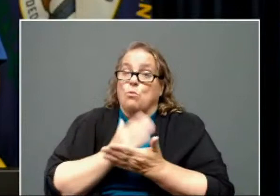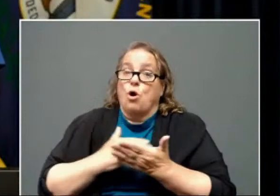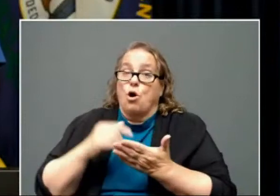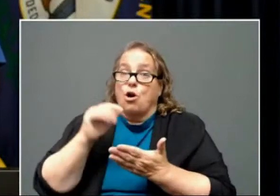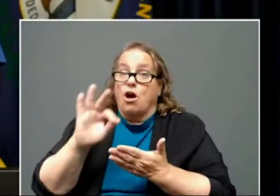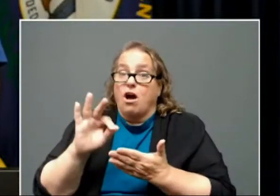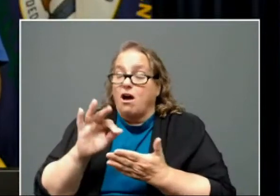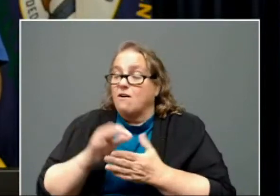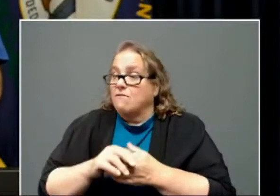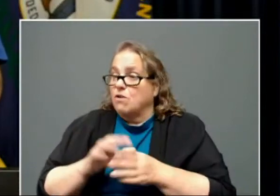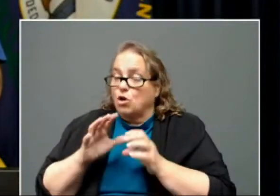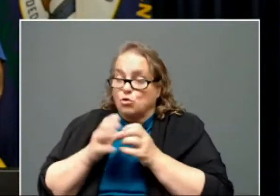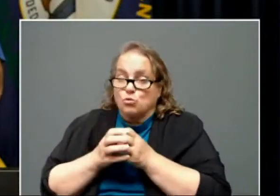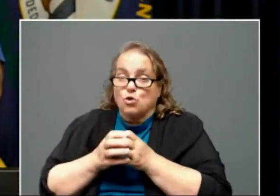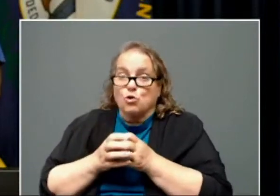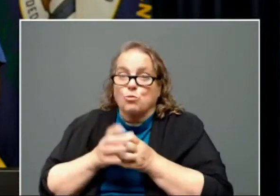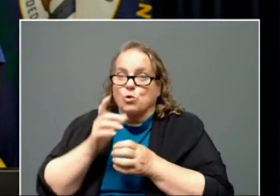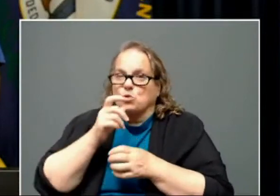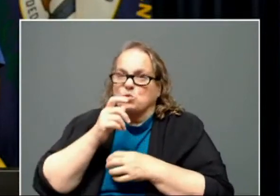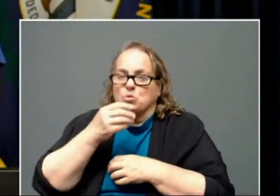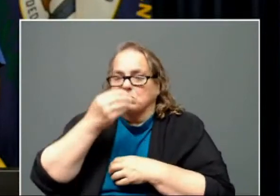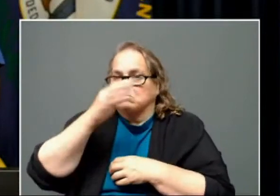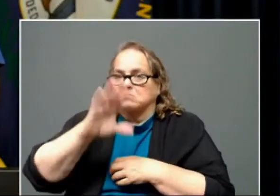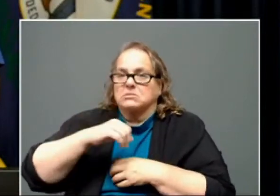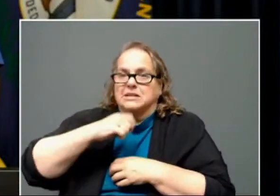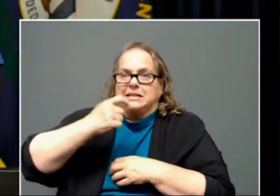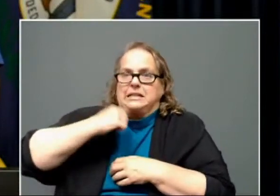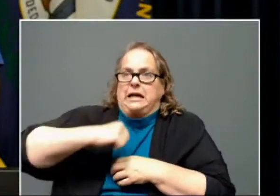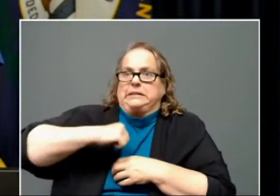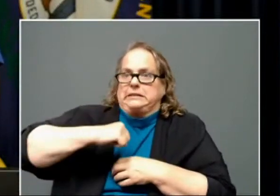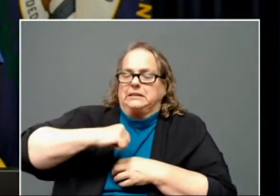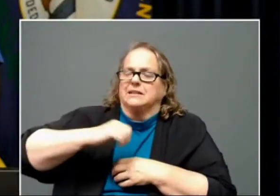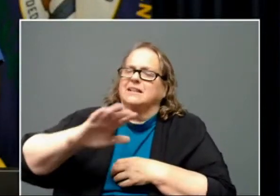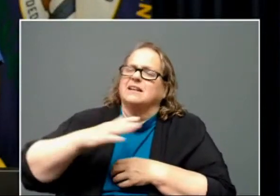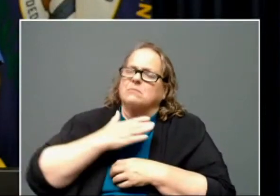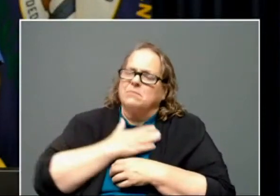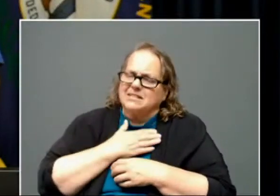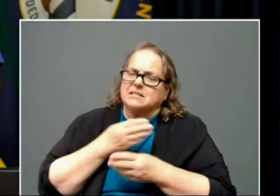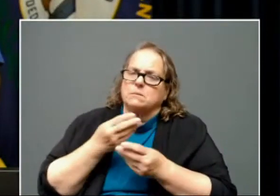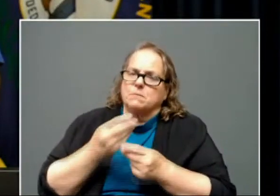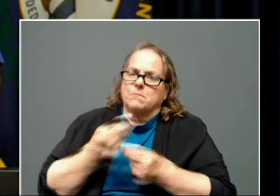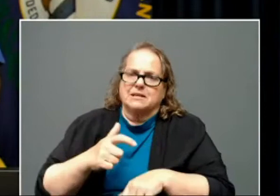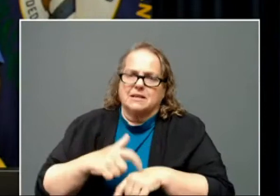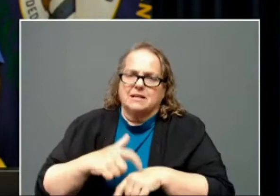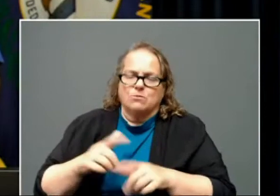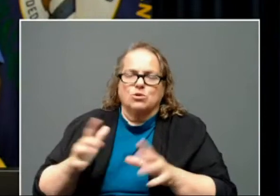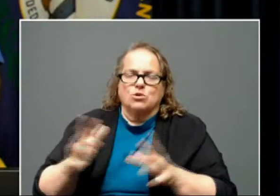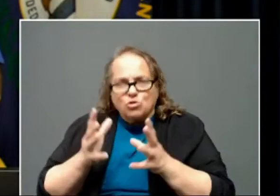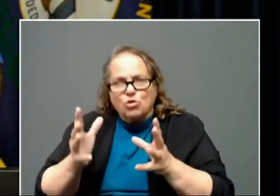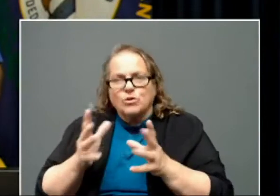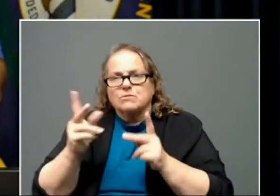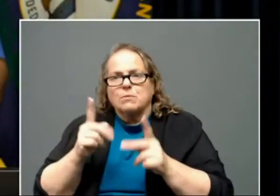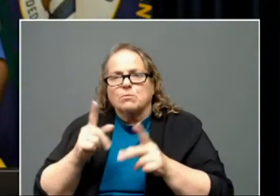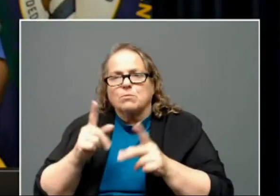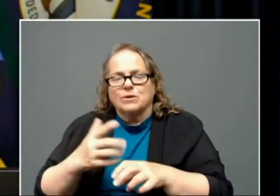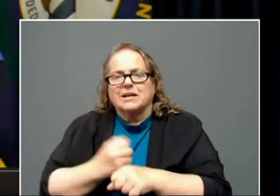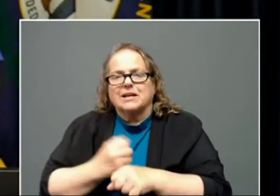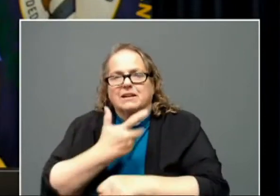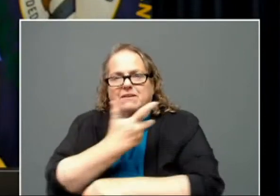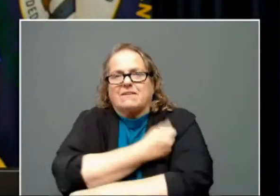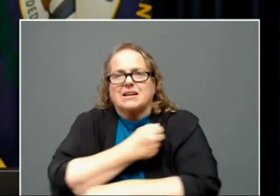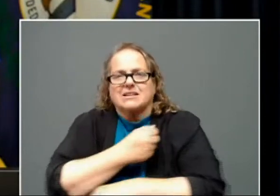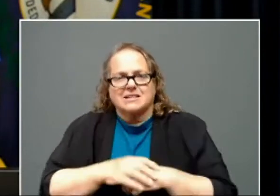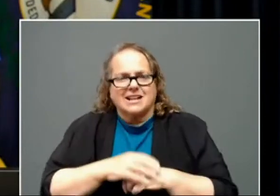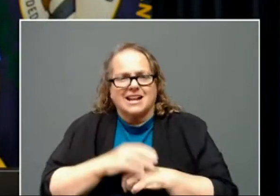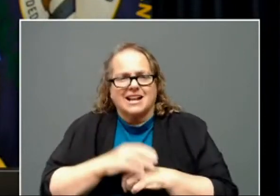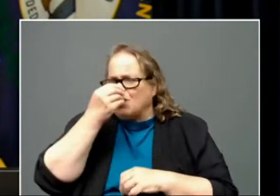that may be hesitant, just spend some time encouraging people to get vaccinated. I don't care who the message